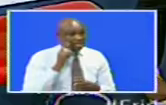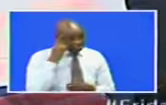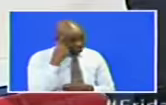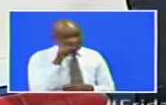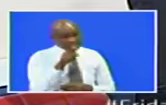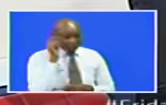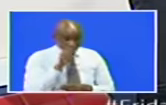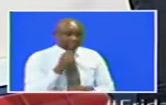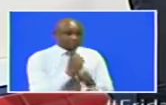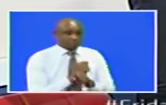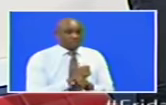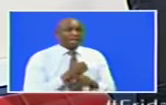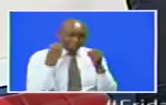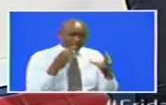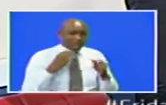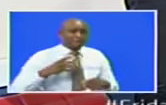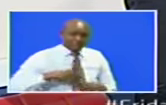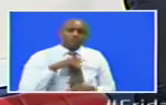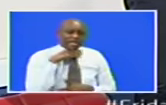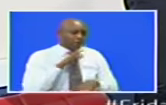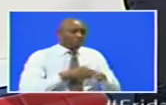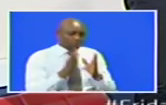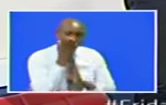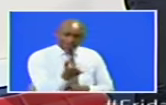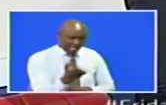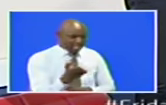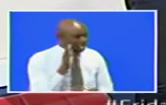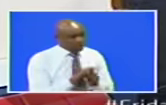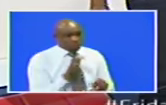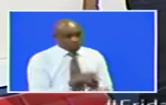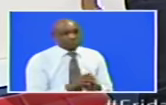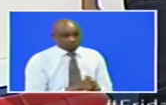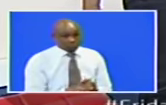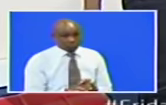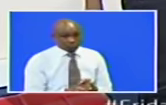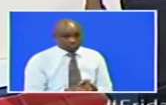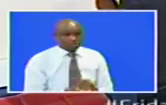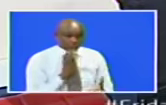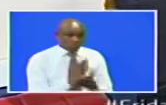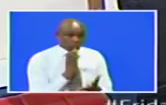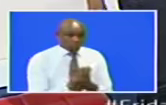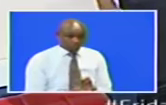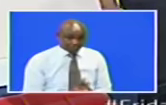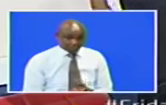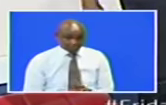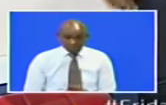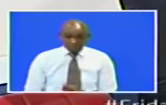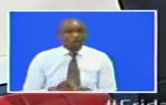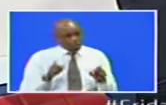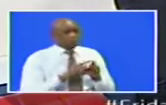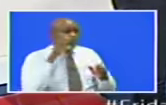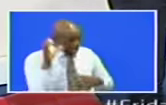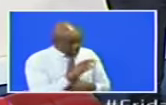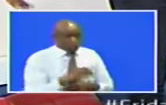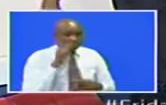I think it's something has to be done, because there are a number of people losing their lives. Yeah. And as a doctor, I'm sure you've seen quite a number. Definitely, of that. Yes. All and right. Even alcohol in itself